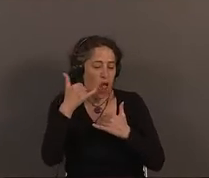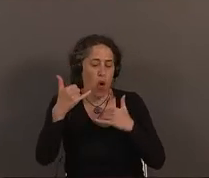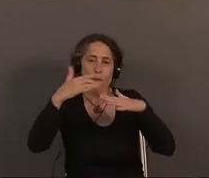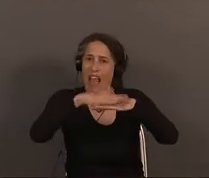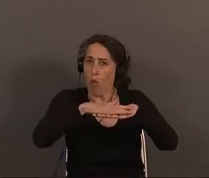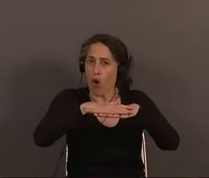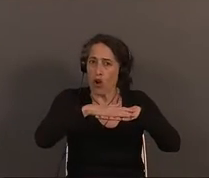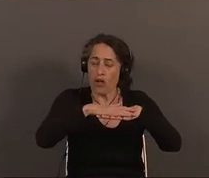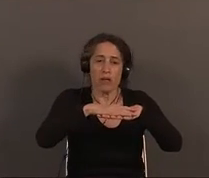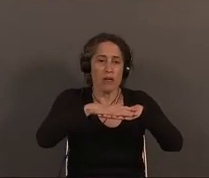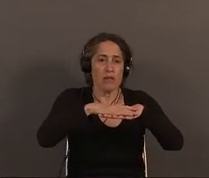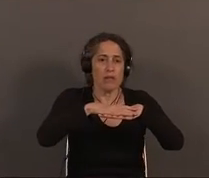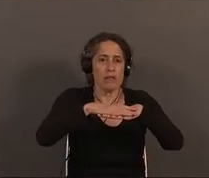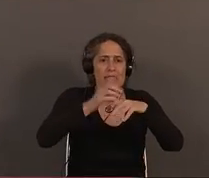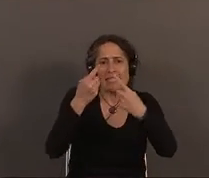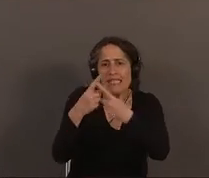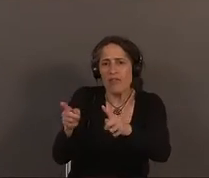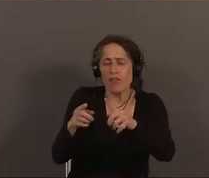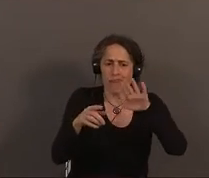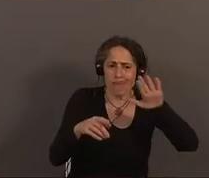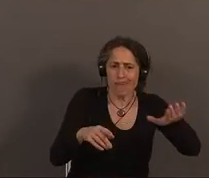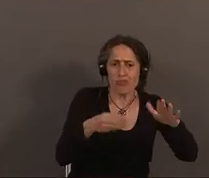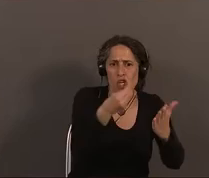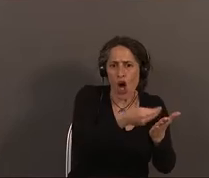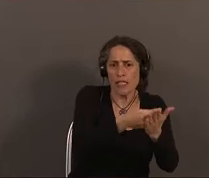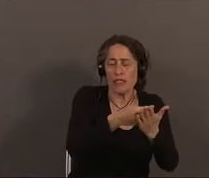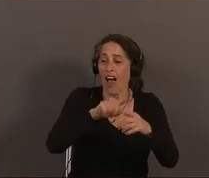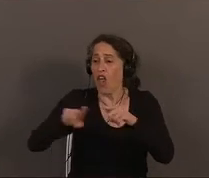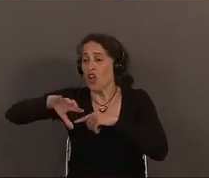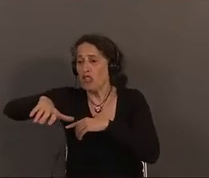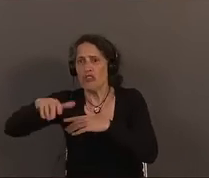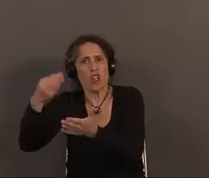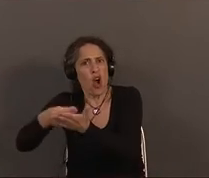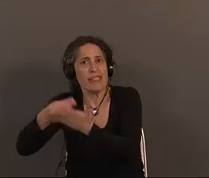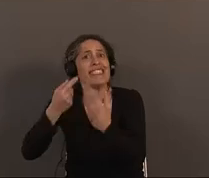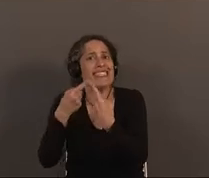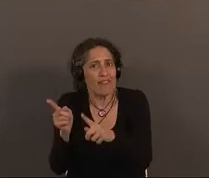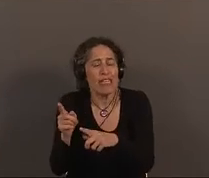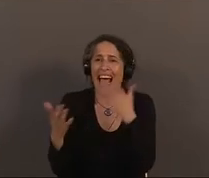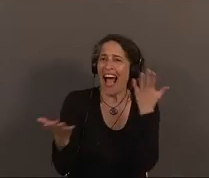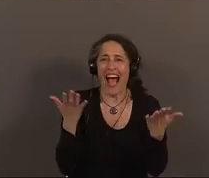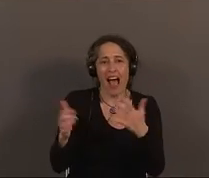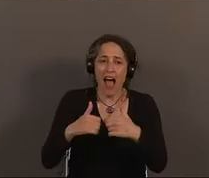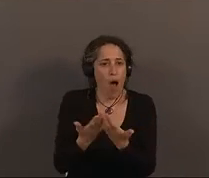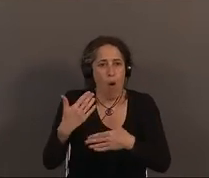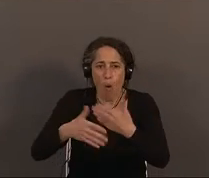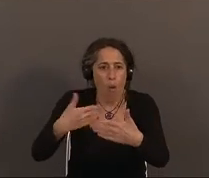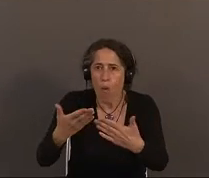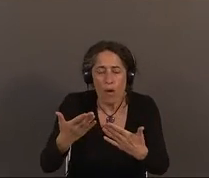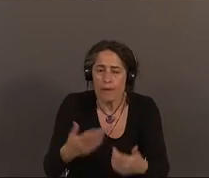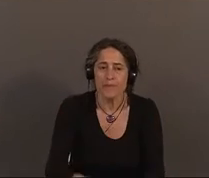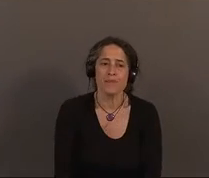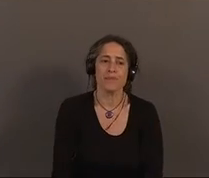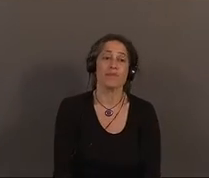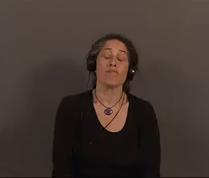the negotiation process actually go? Thank you for the invitation. It's a good celebration night, and I'm also